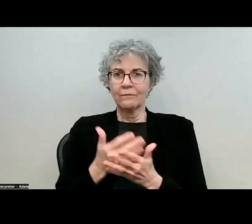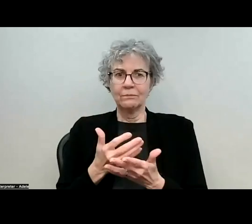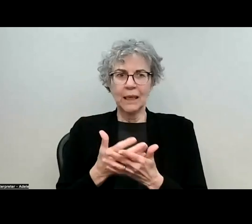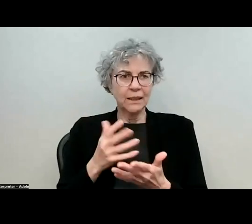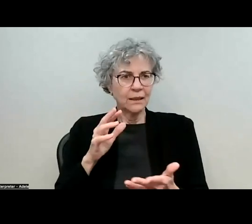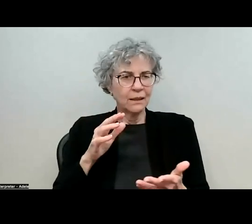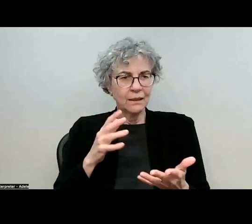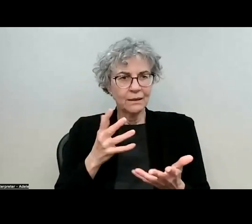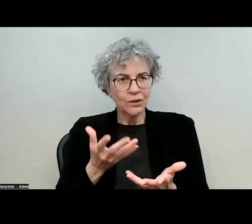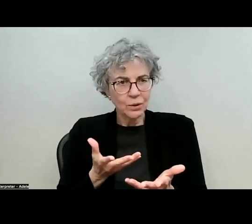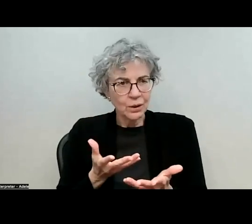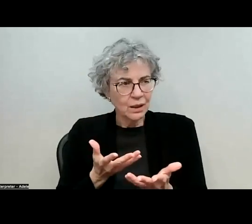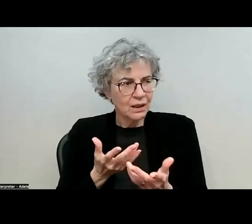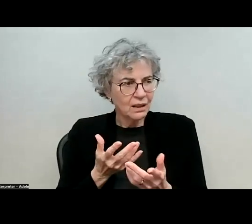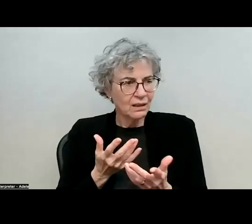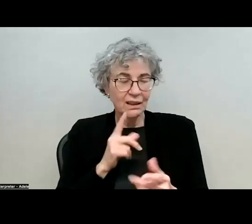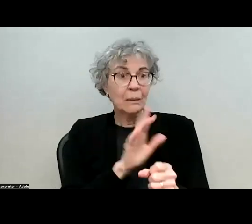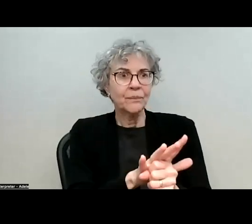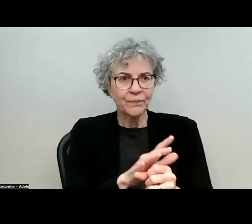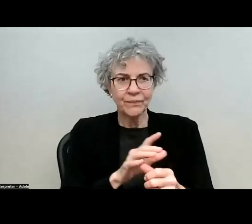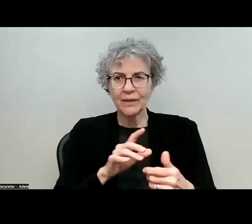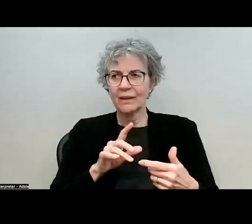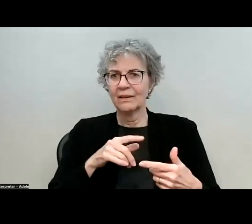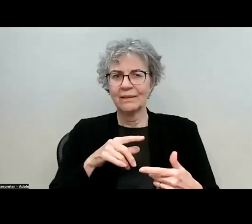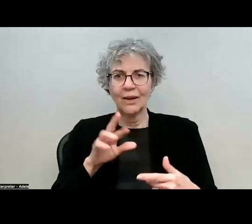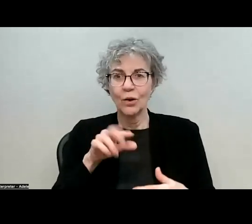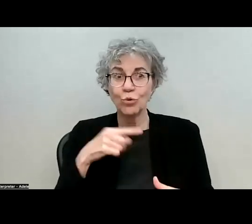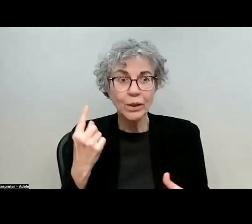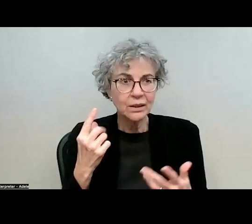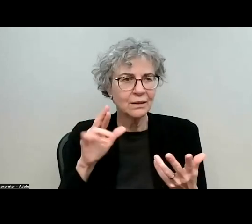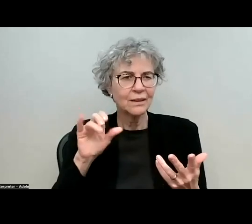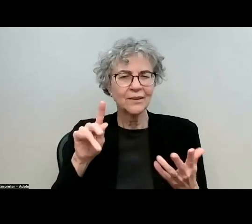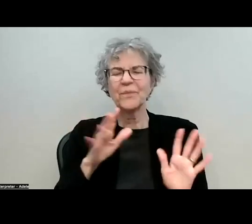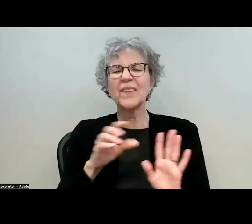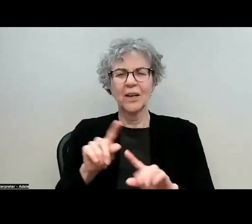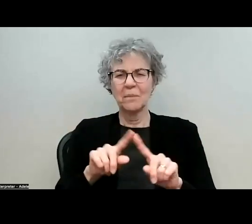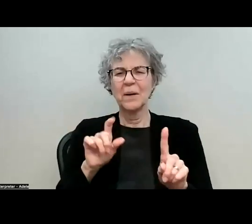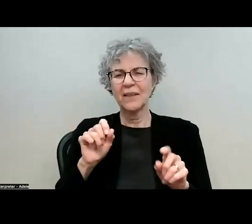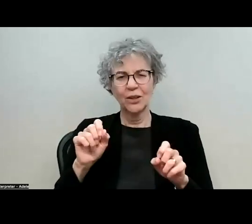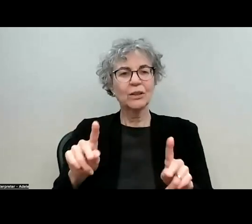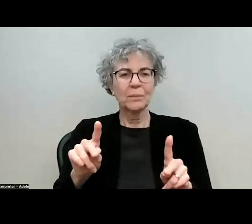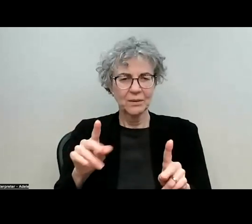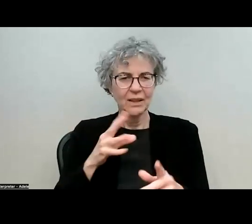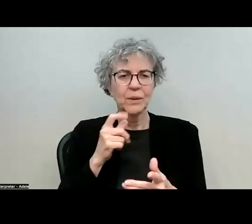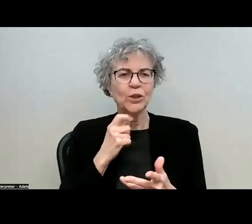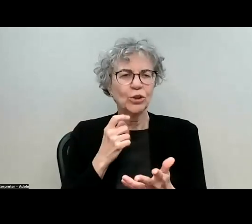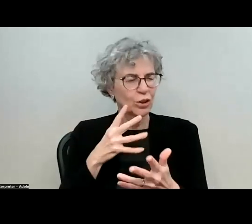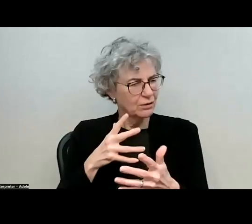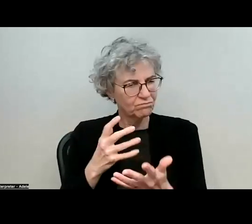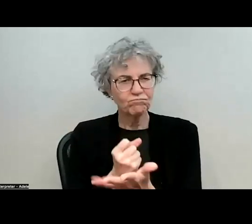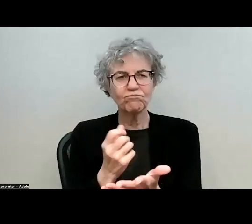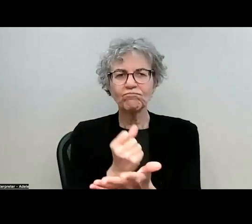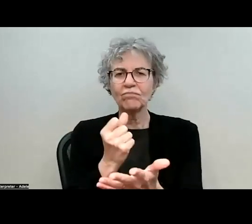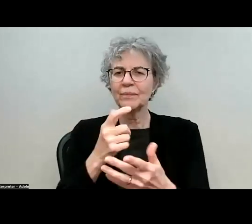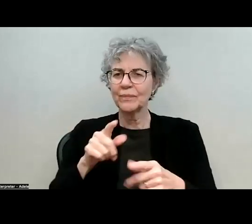risk. But I do think that there is opportunity and we should be pursuing those things as they present ourselves.